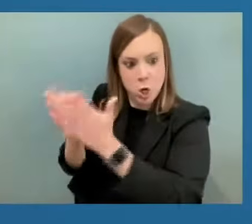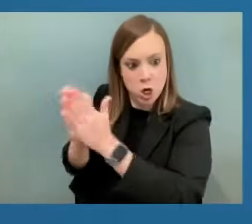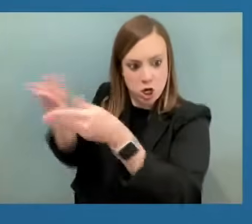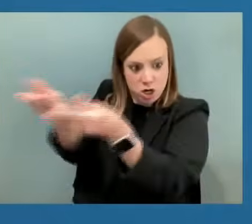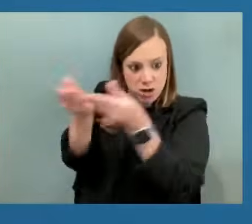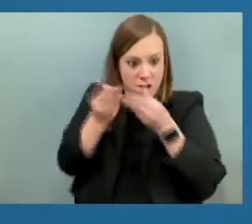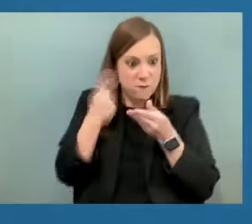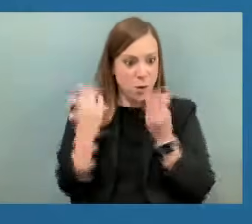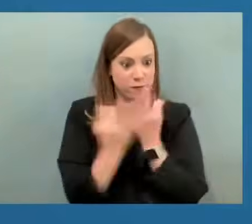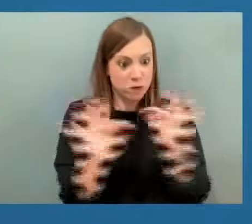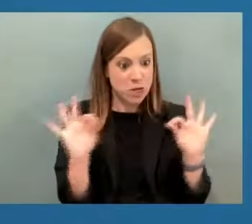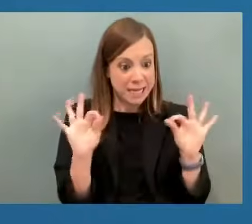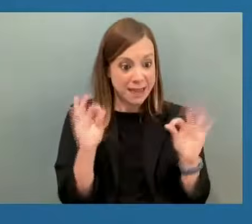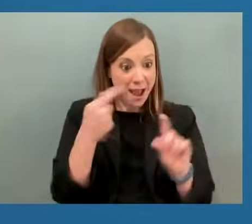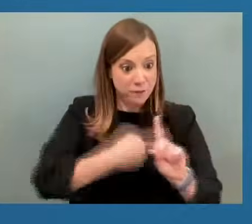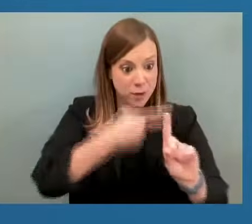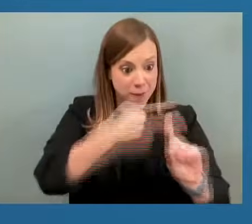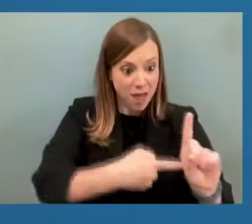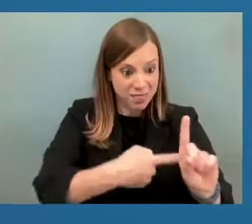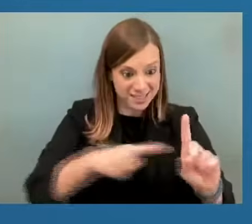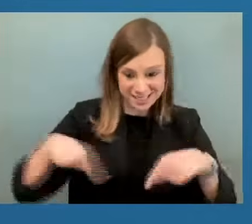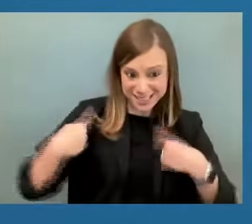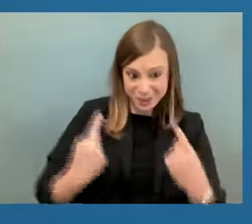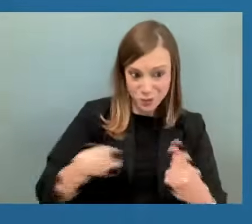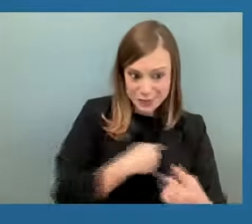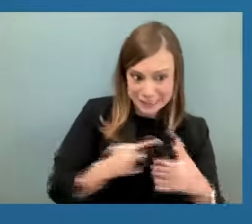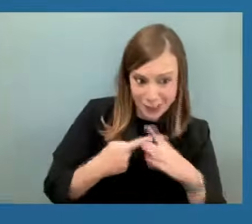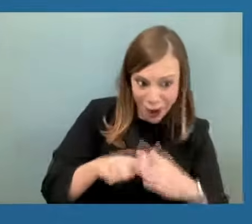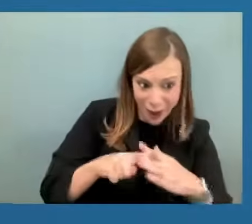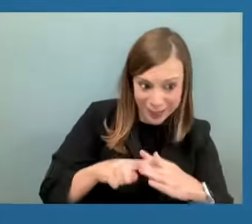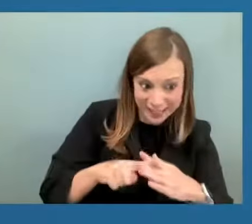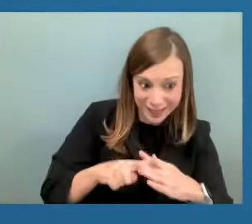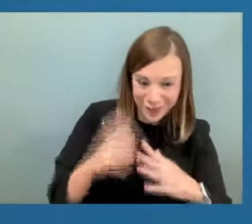we've started. Y'all should clap for that.